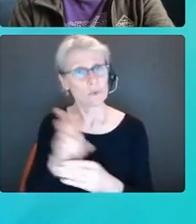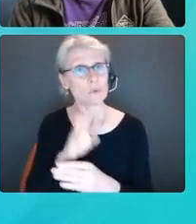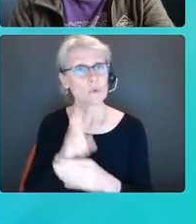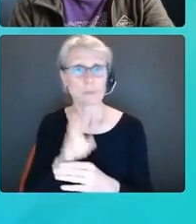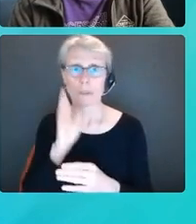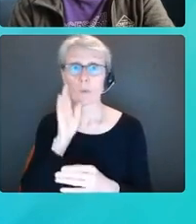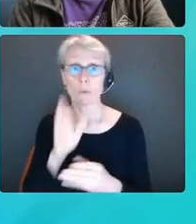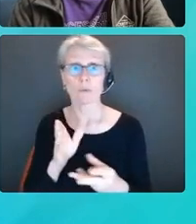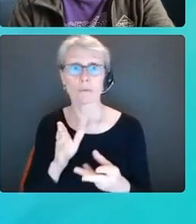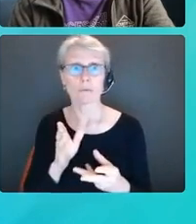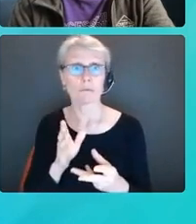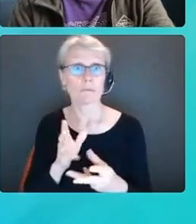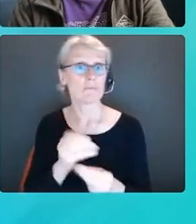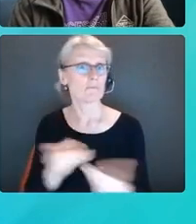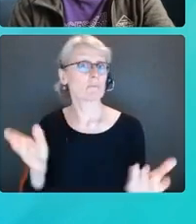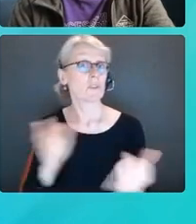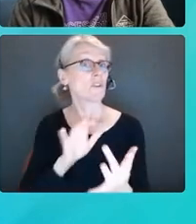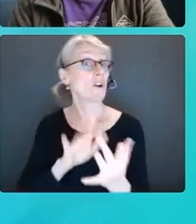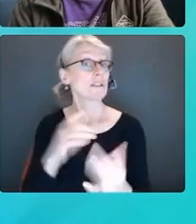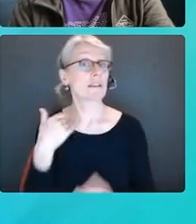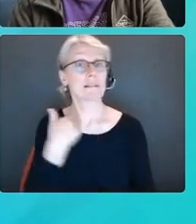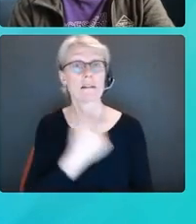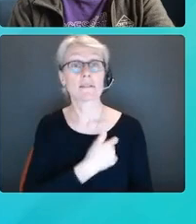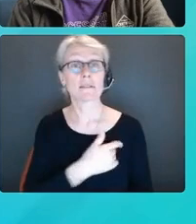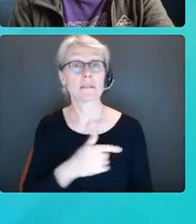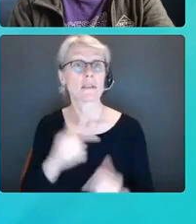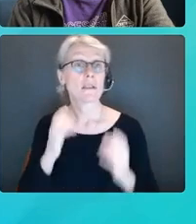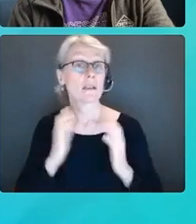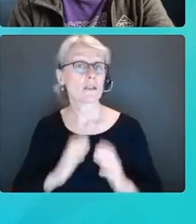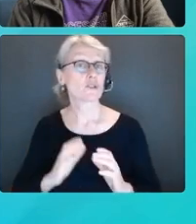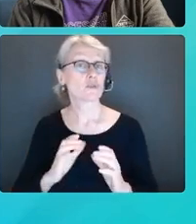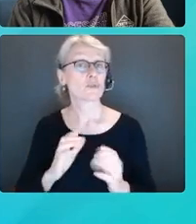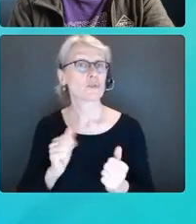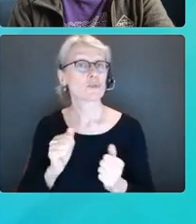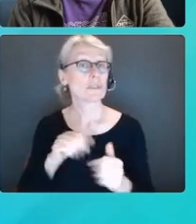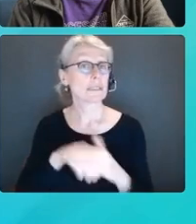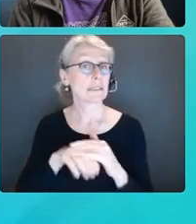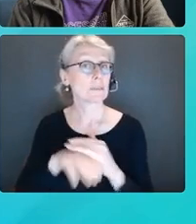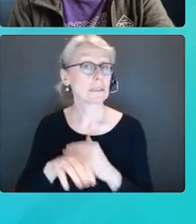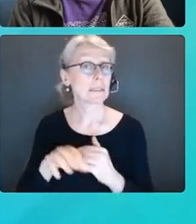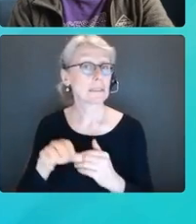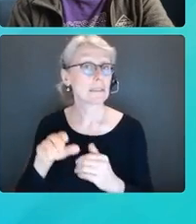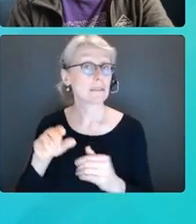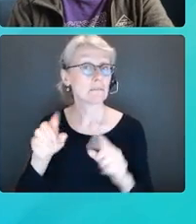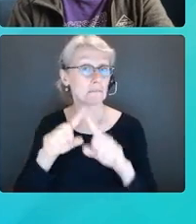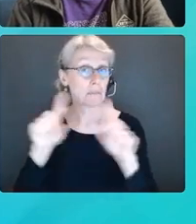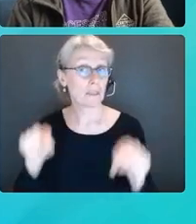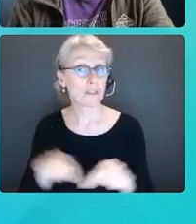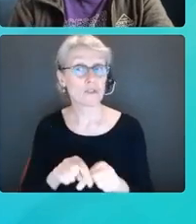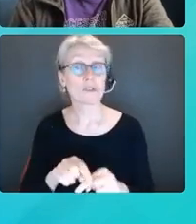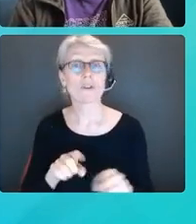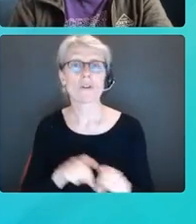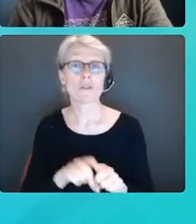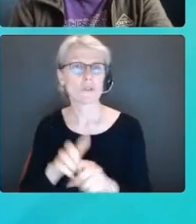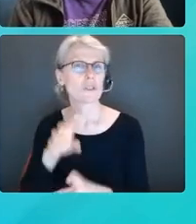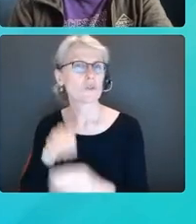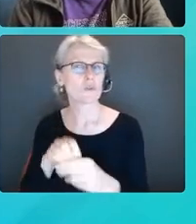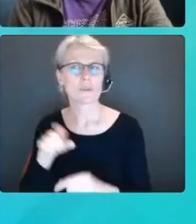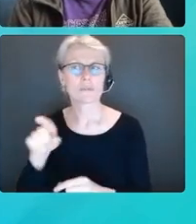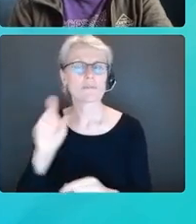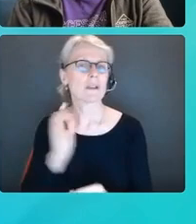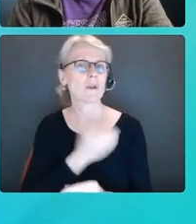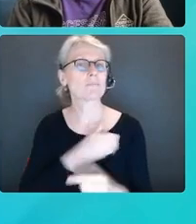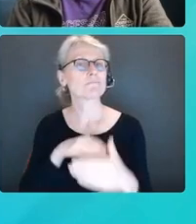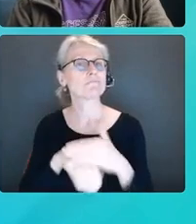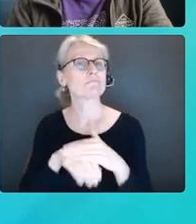available on our contact us customer facing accessibility site where we also have our accessibility statement.